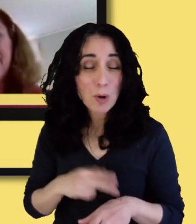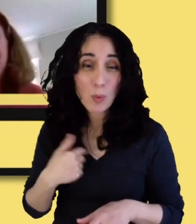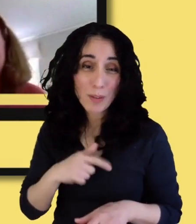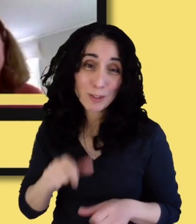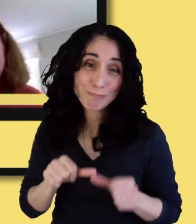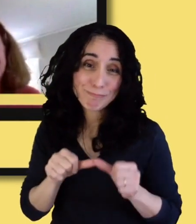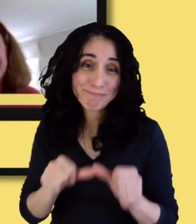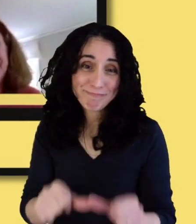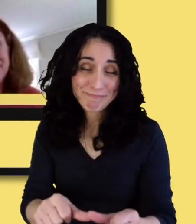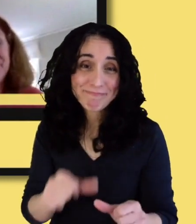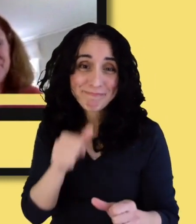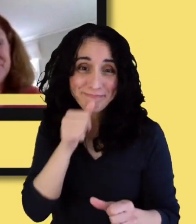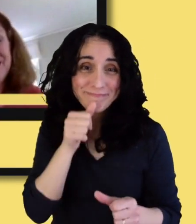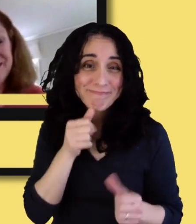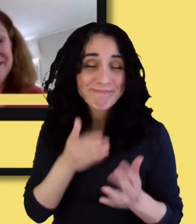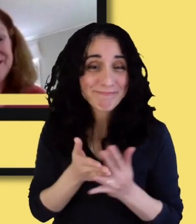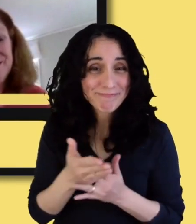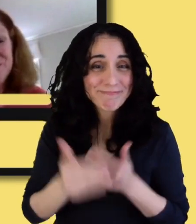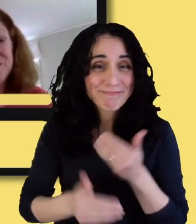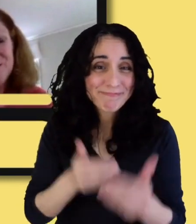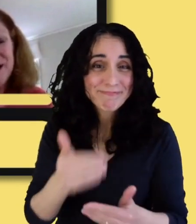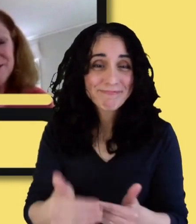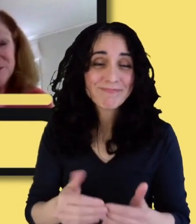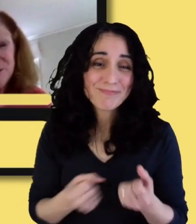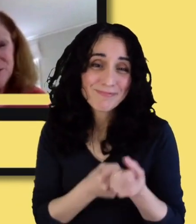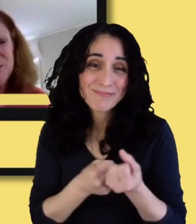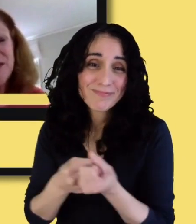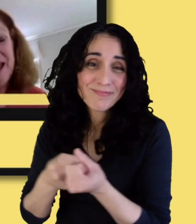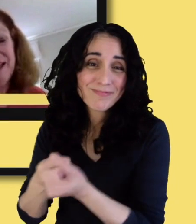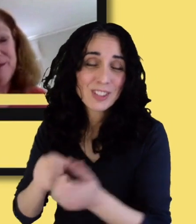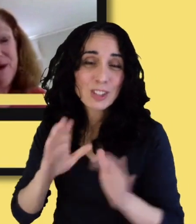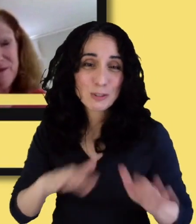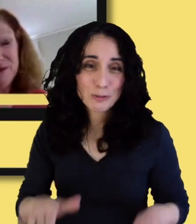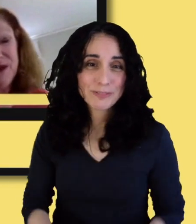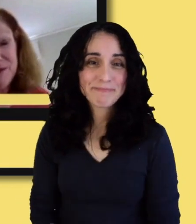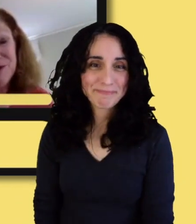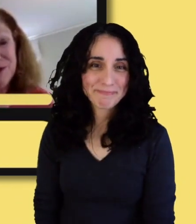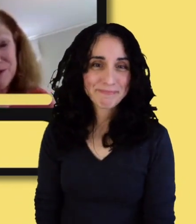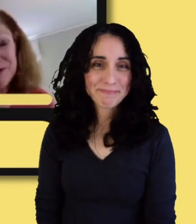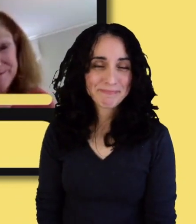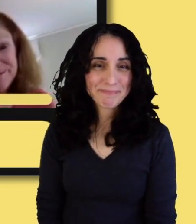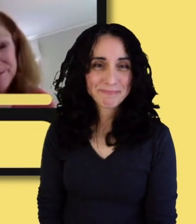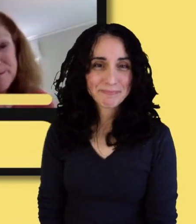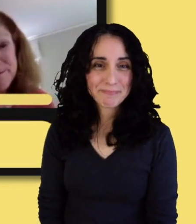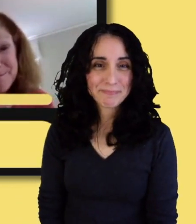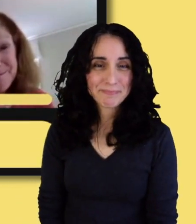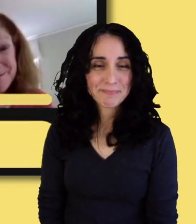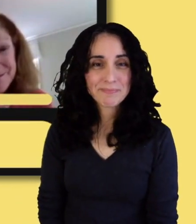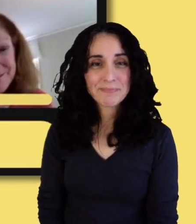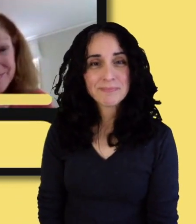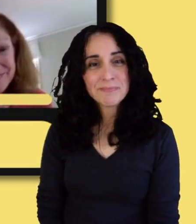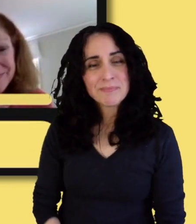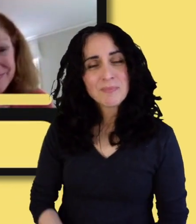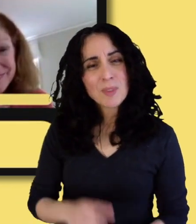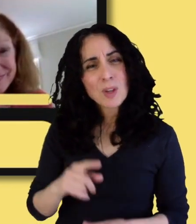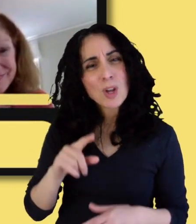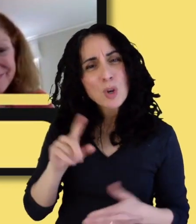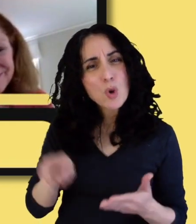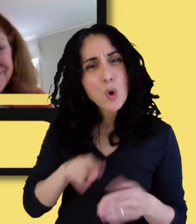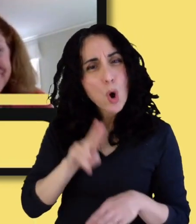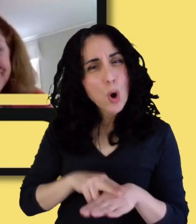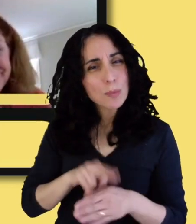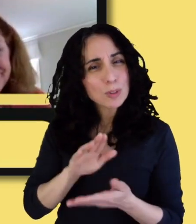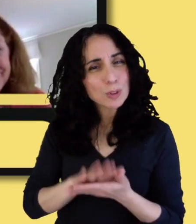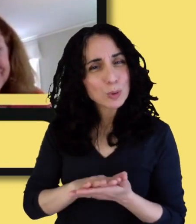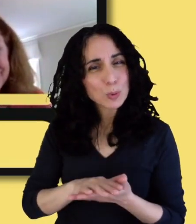normal. And we'll just have to continue to move through that and keep our arms around those children. Amazing. What does